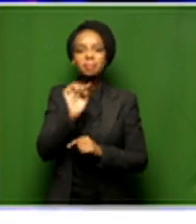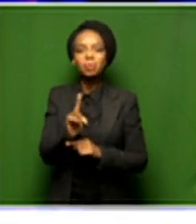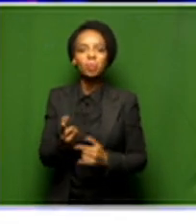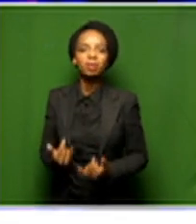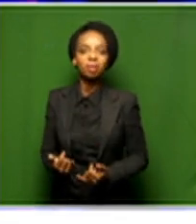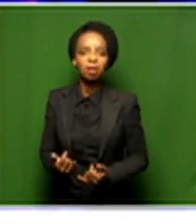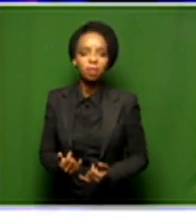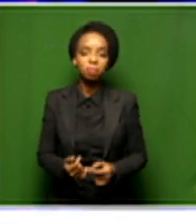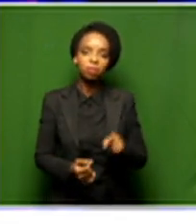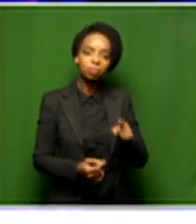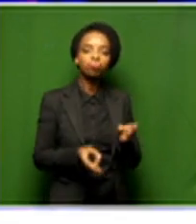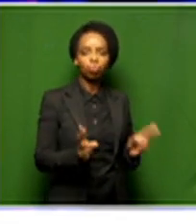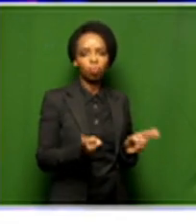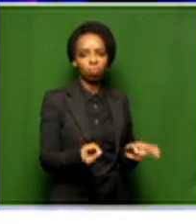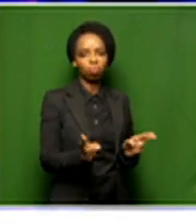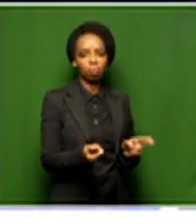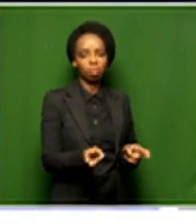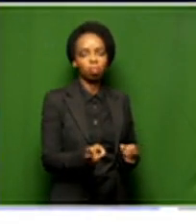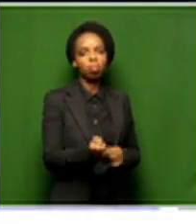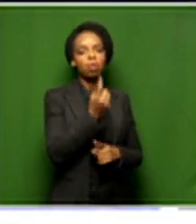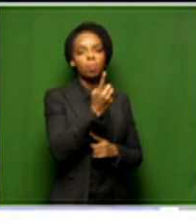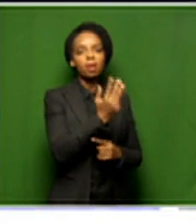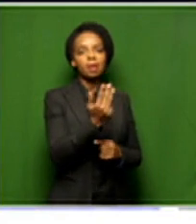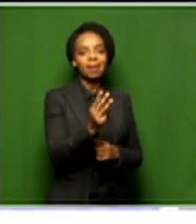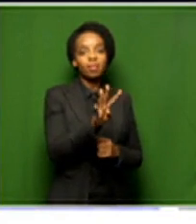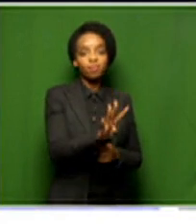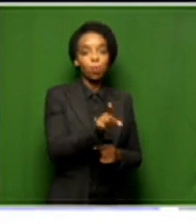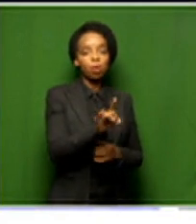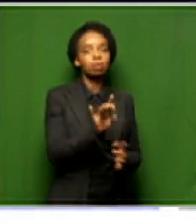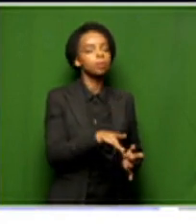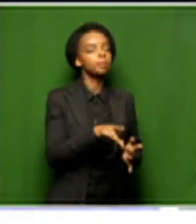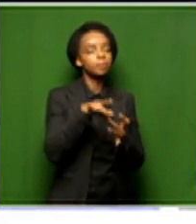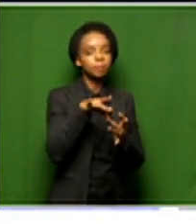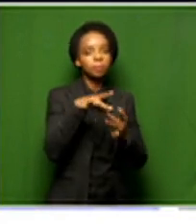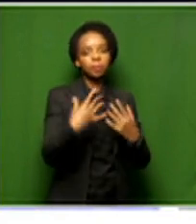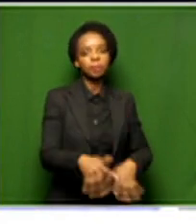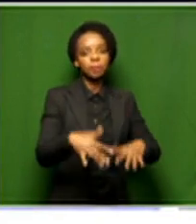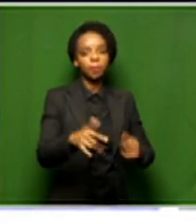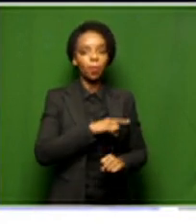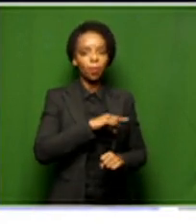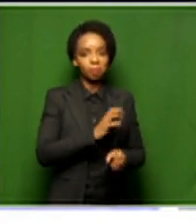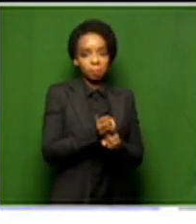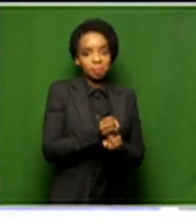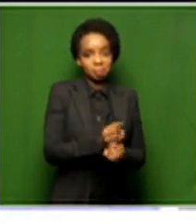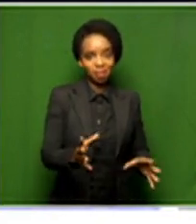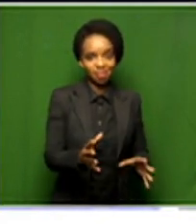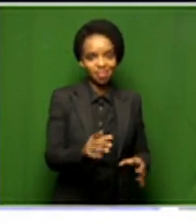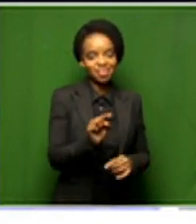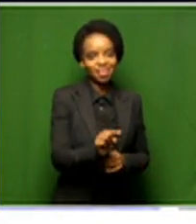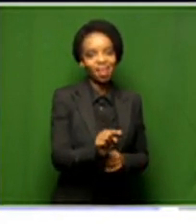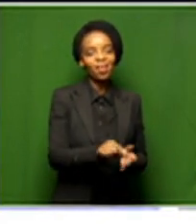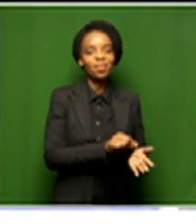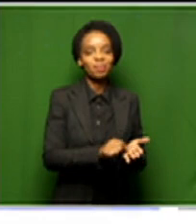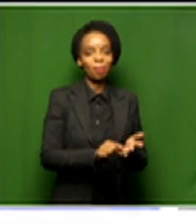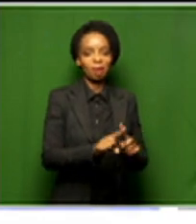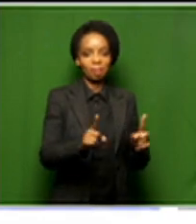is a normal trend. Okay. While 94 was exceptional, it was quite full from the very beginning, right? But now we are on